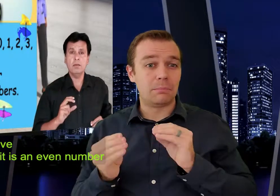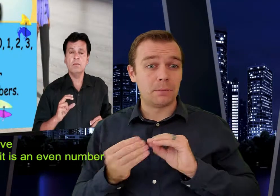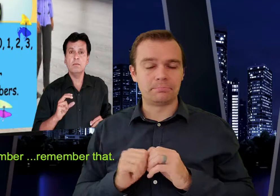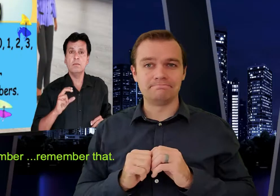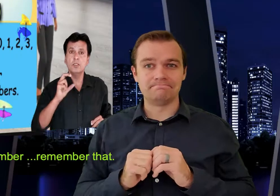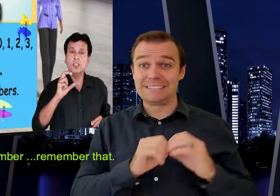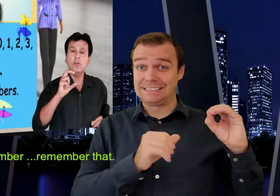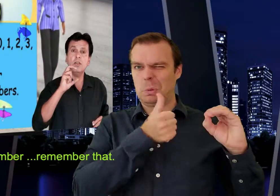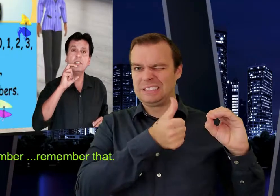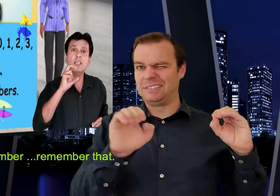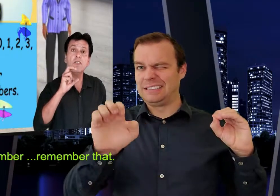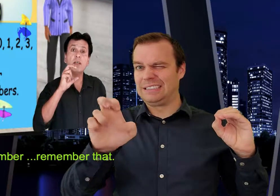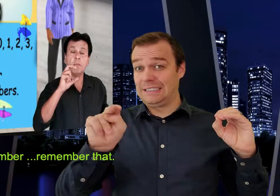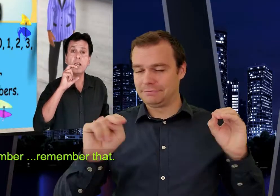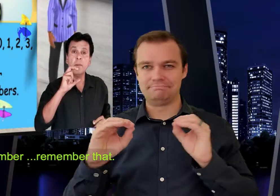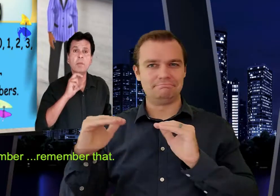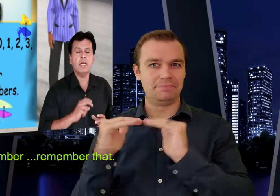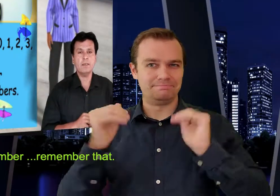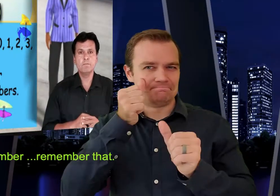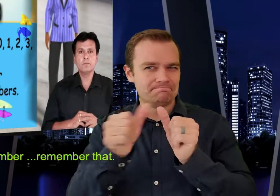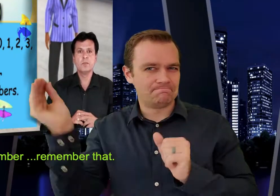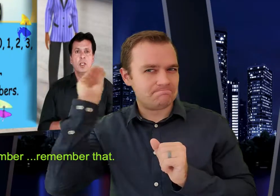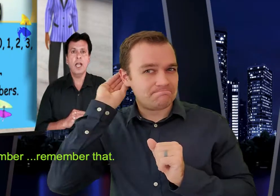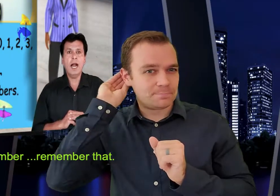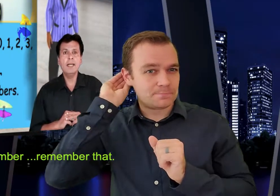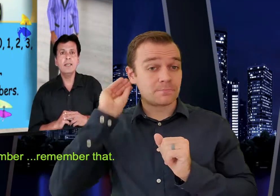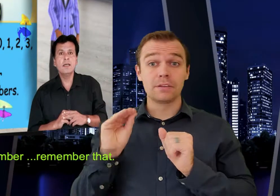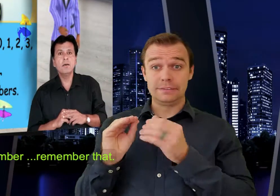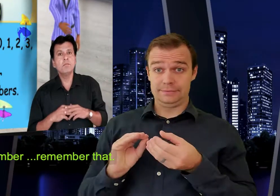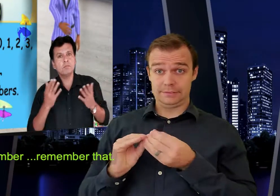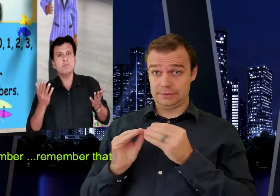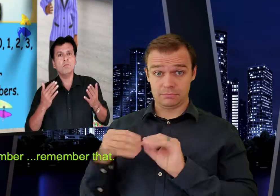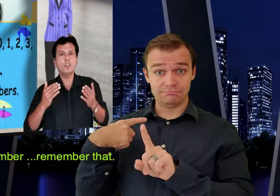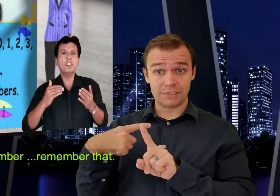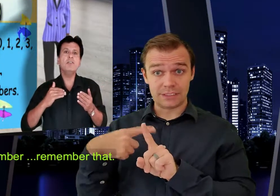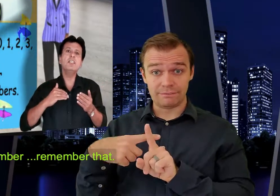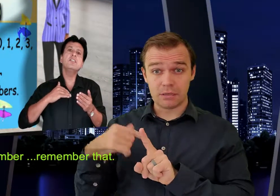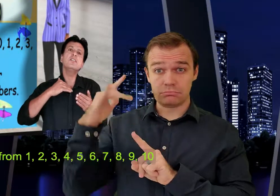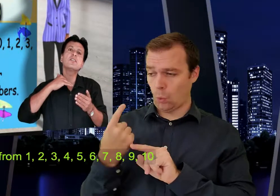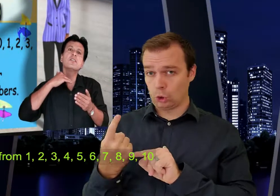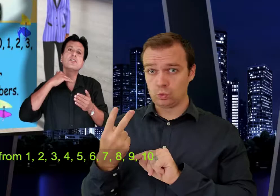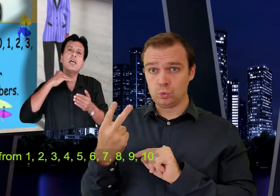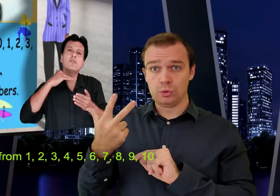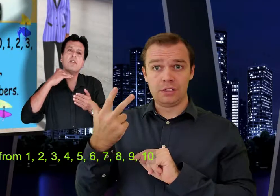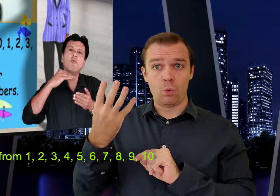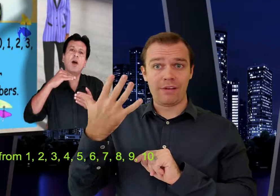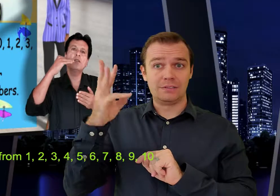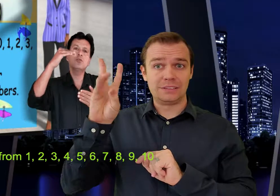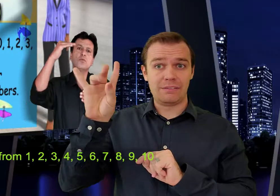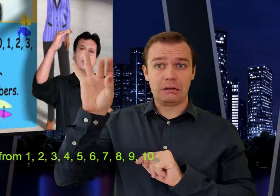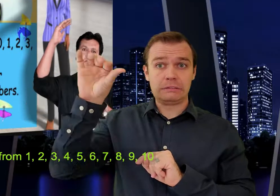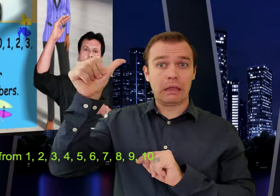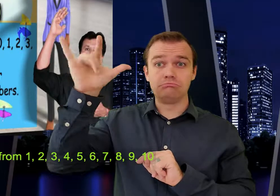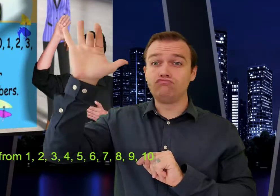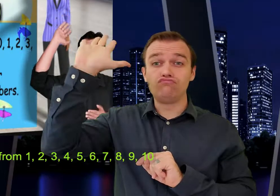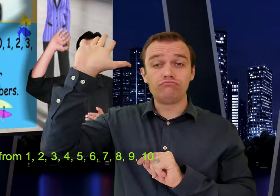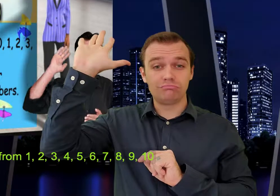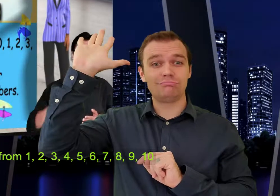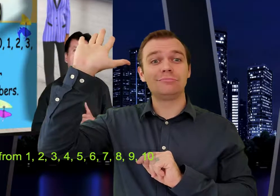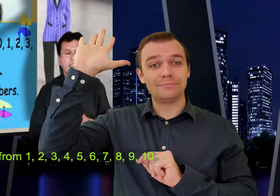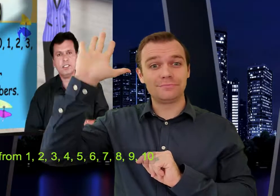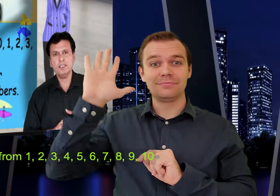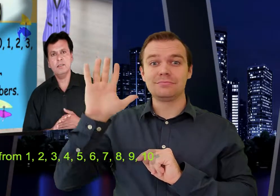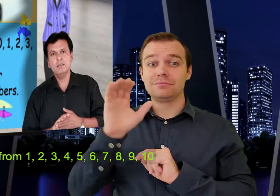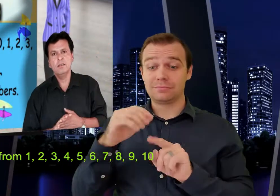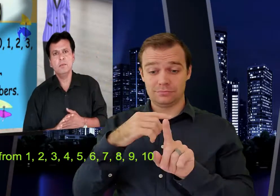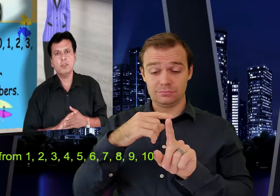number. 0 is an even number, remember that. And positive integers start from 1, 2, 3, 4, 5, 6, 7,